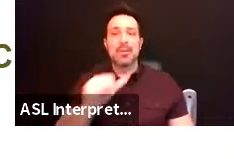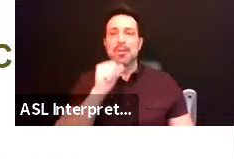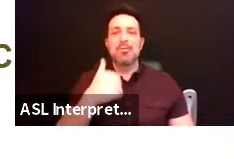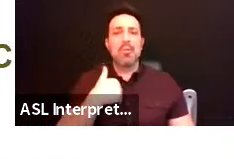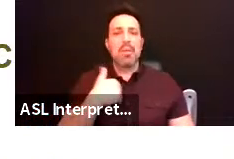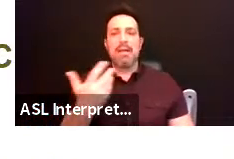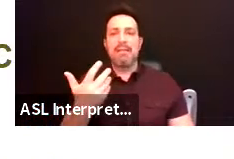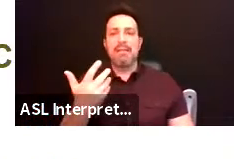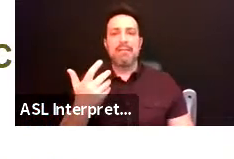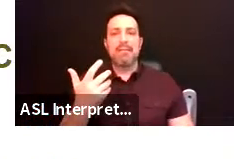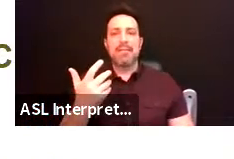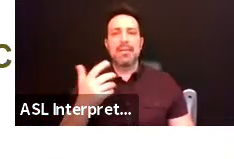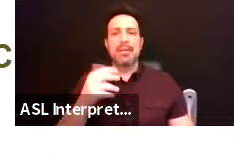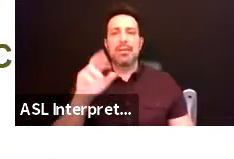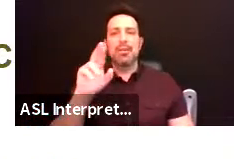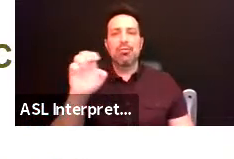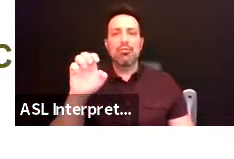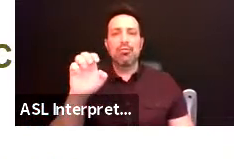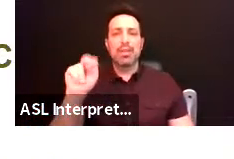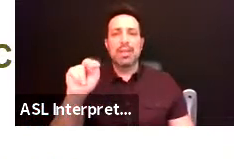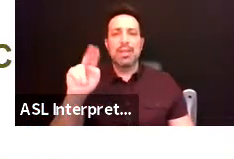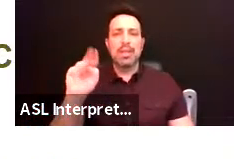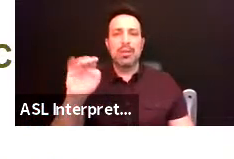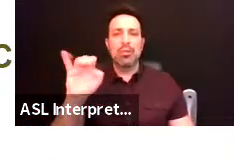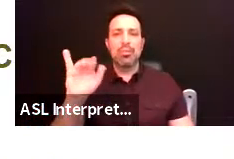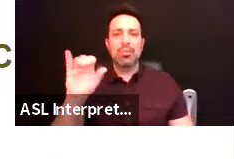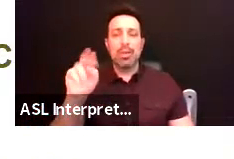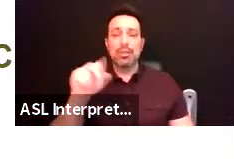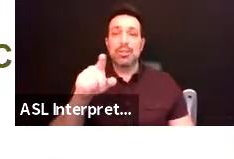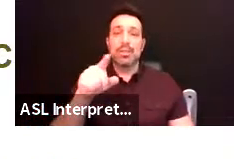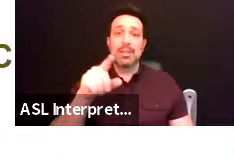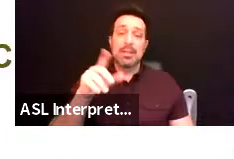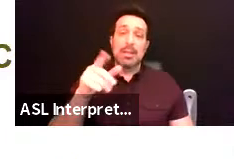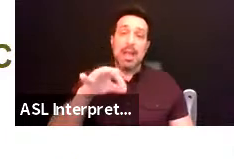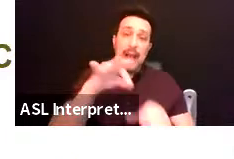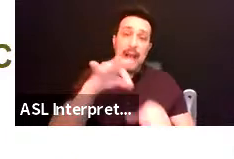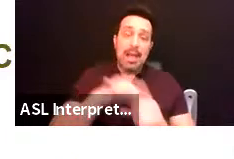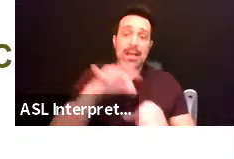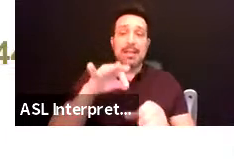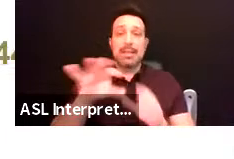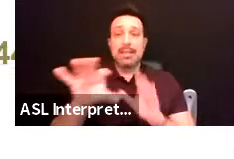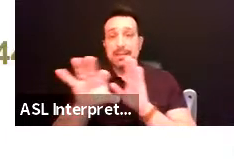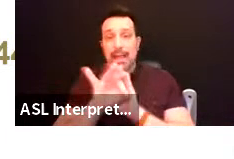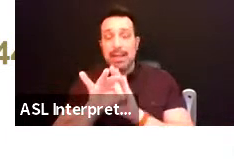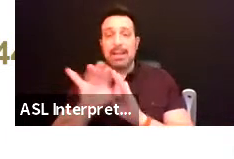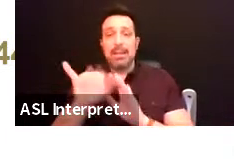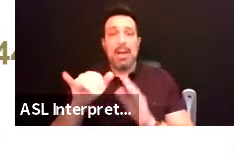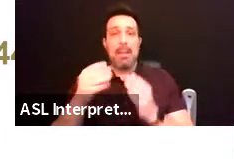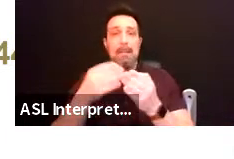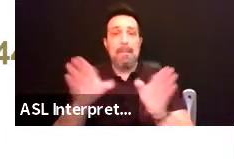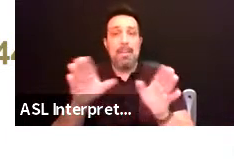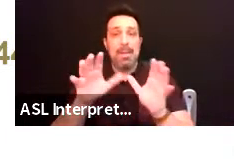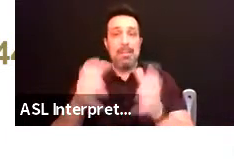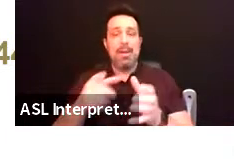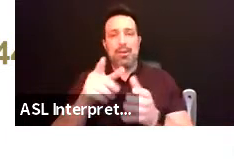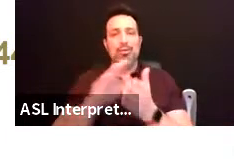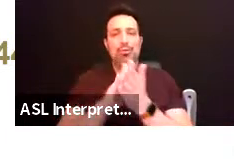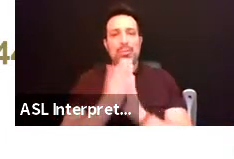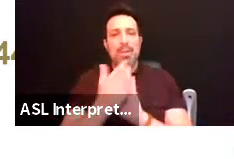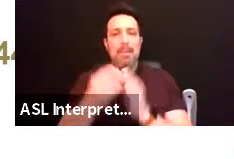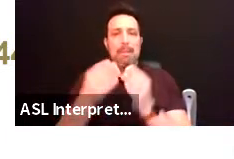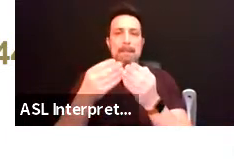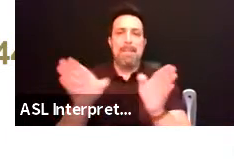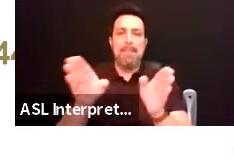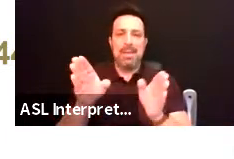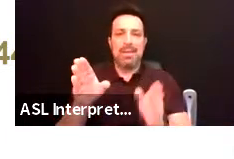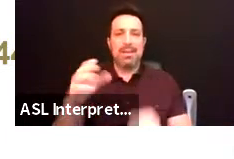any remuneration, if you have been elected, appointed, or selected by a public body, you become a public